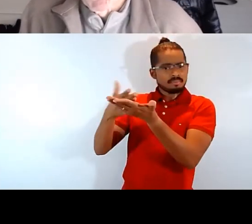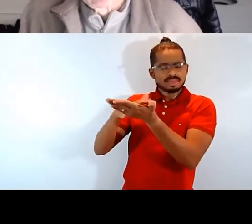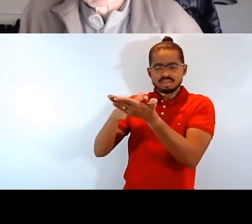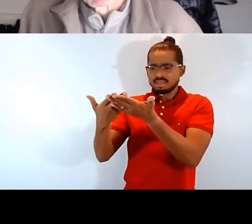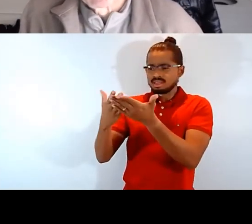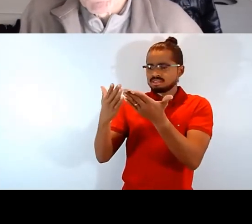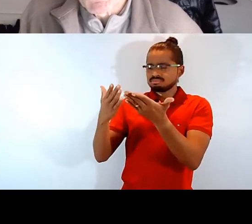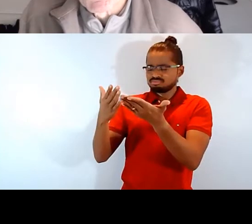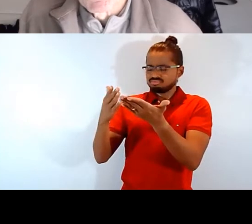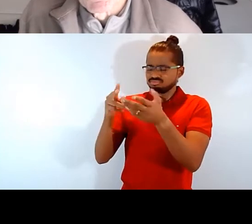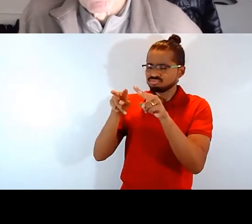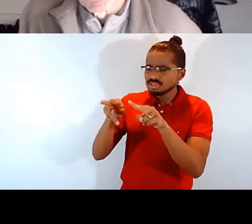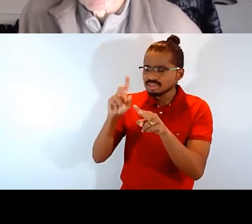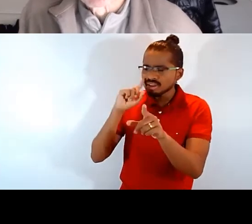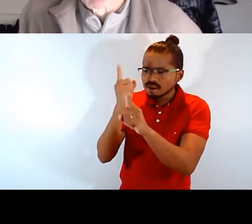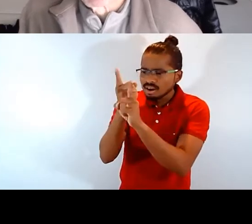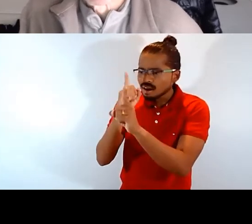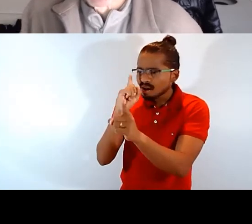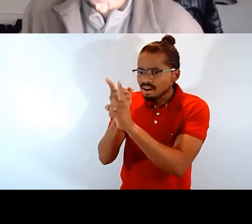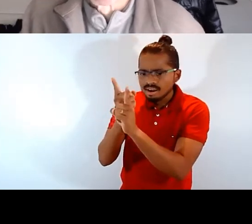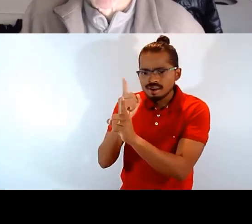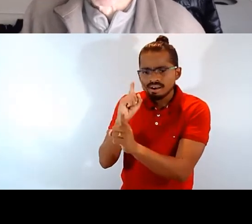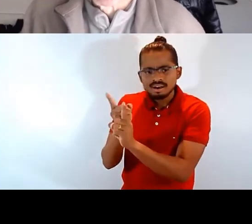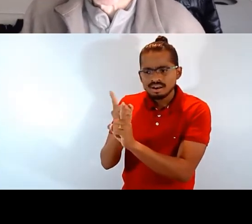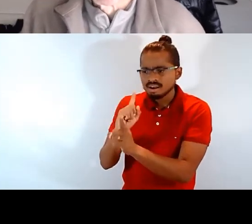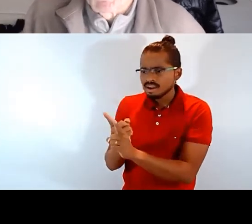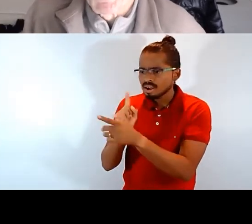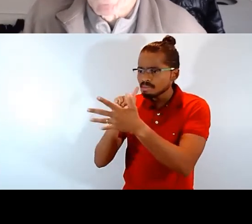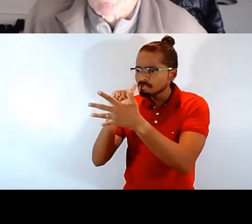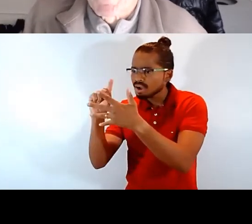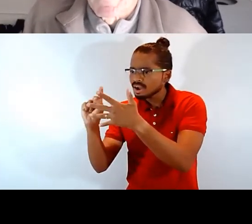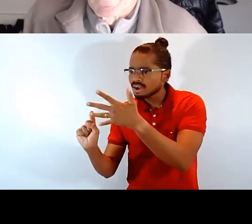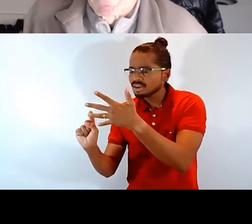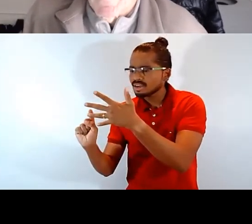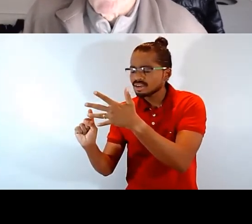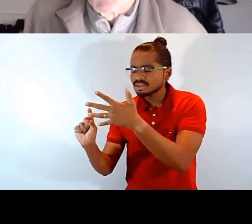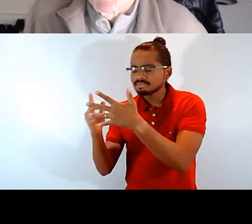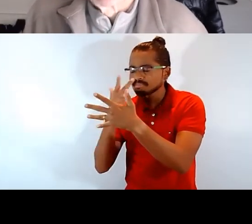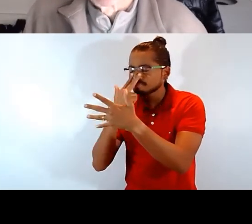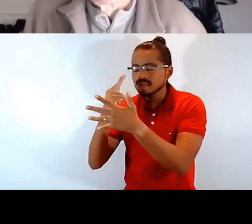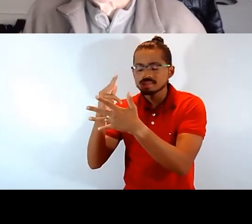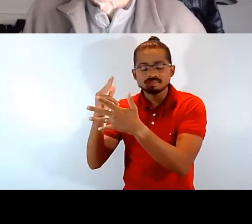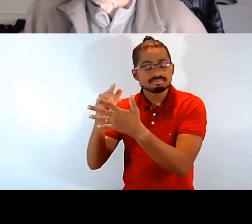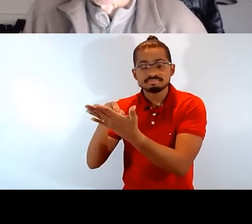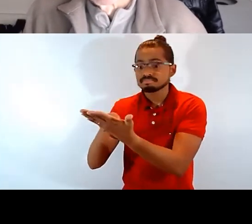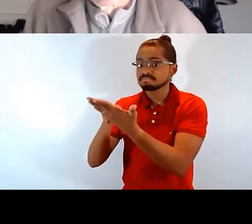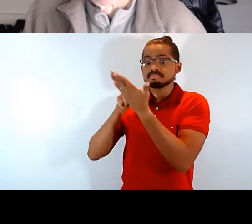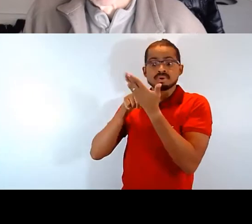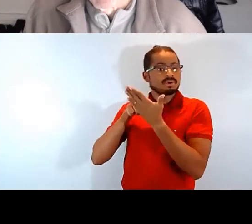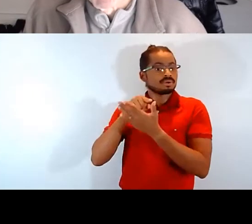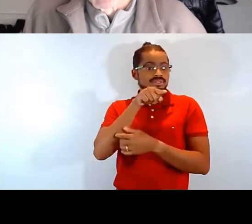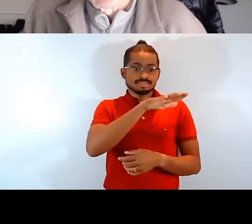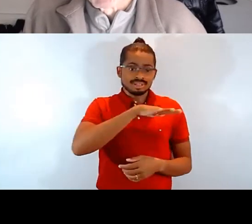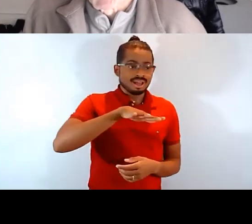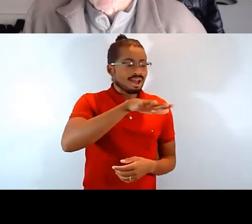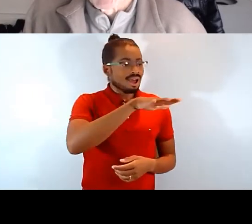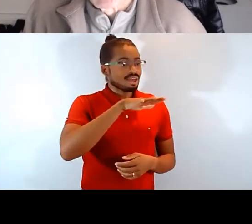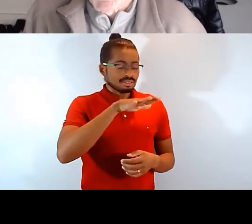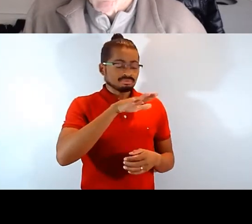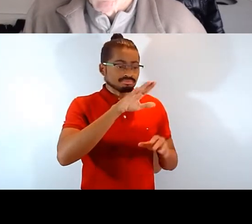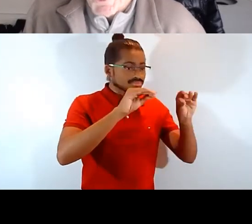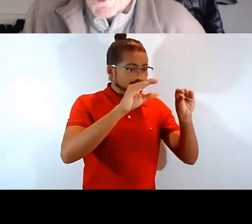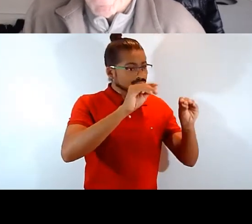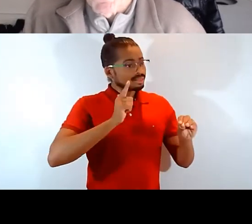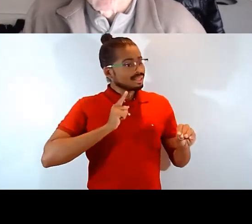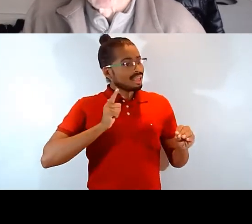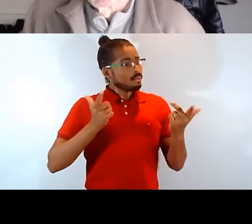that also existed in spoken language conference interpreting. I remember when I was in Salt Lake